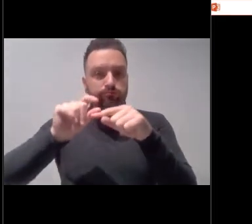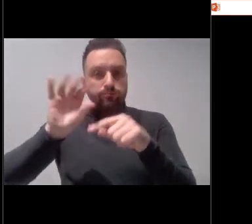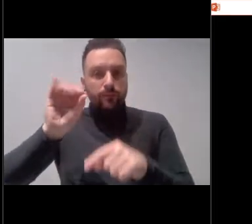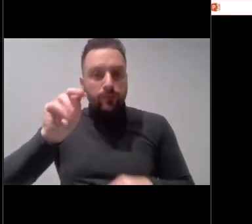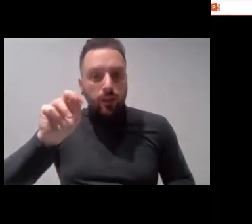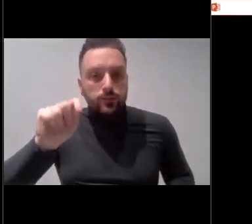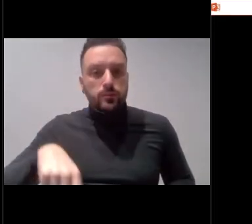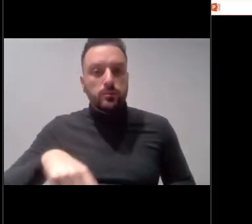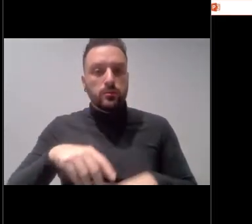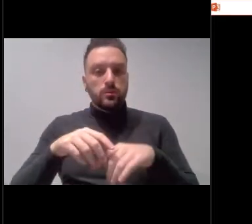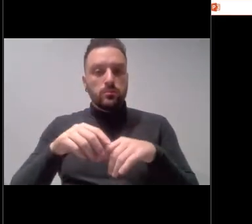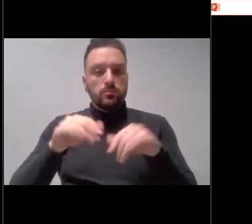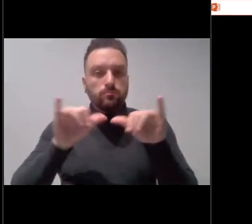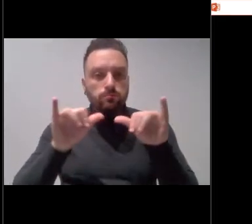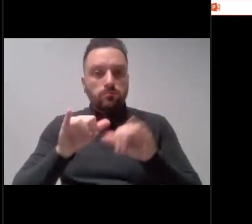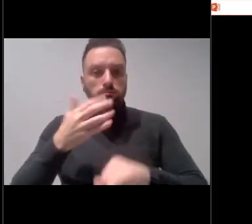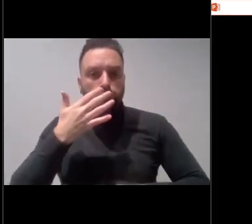three font